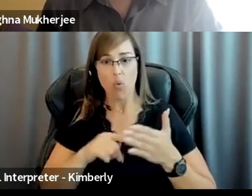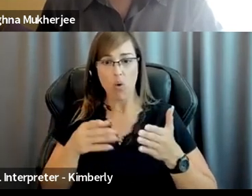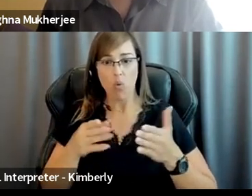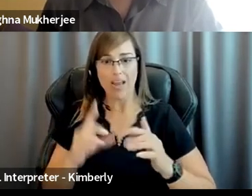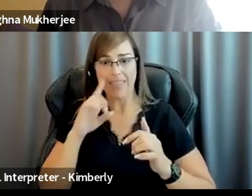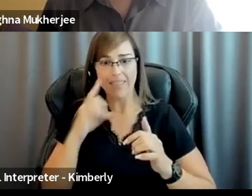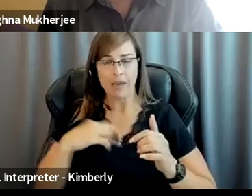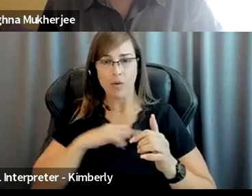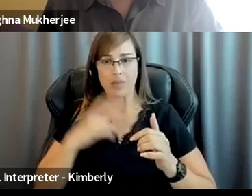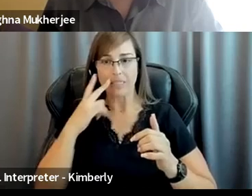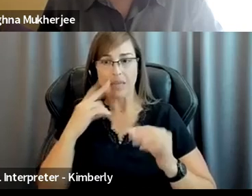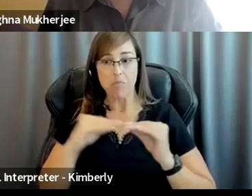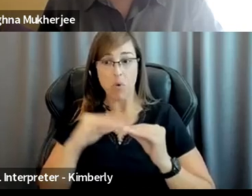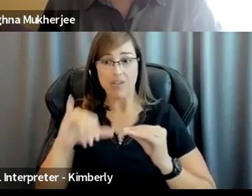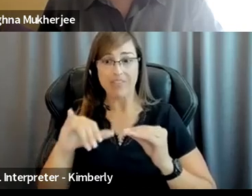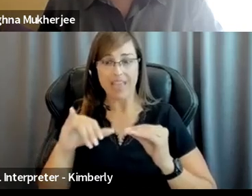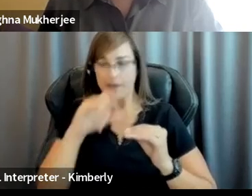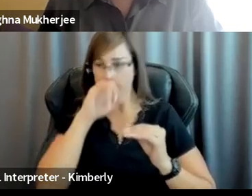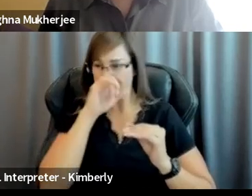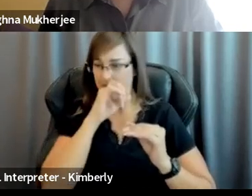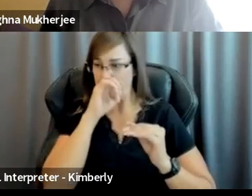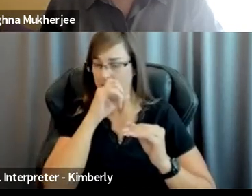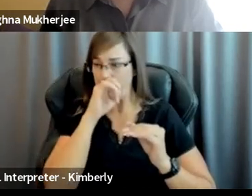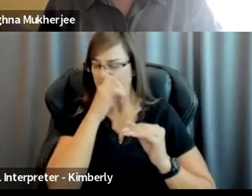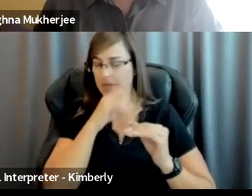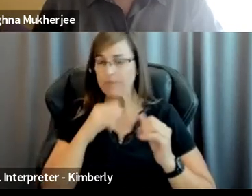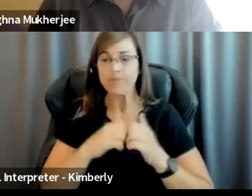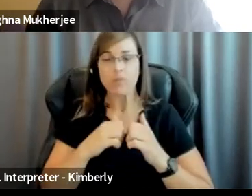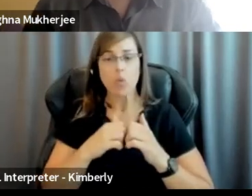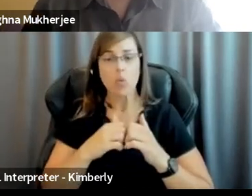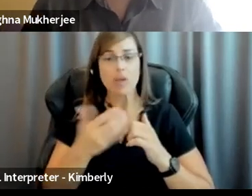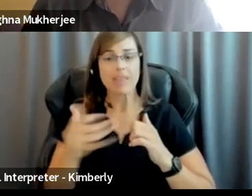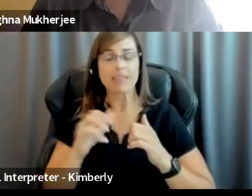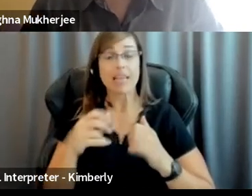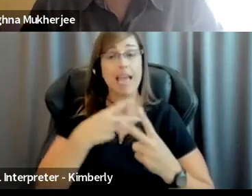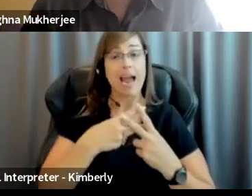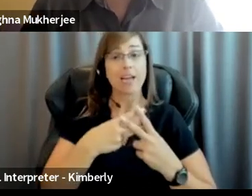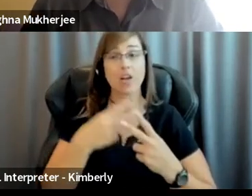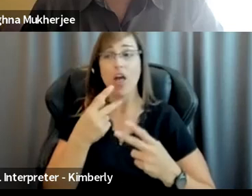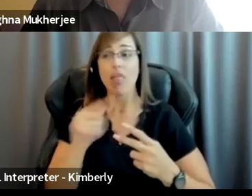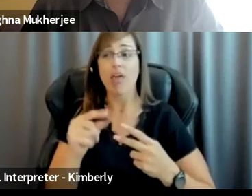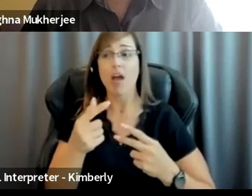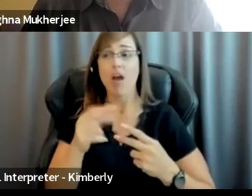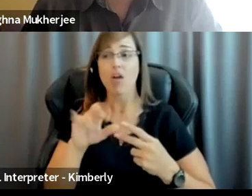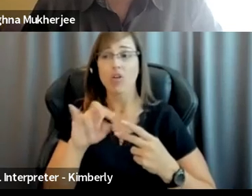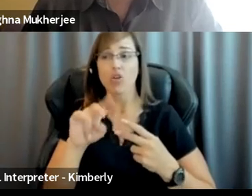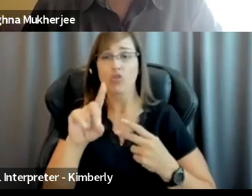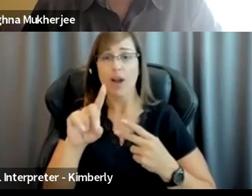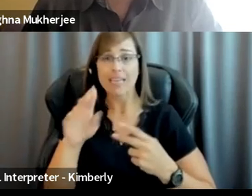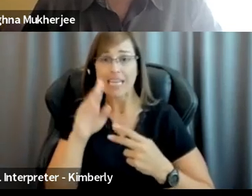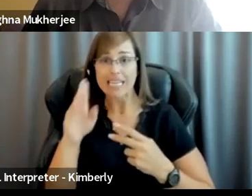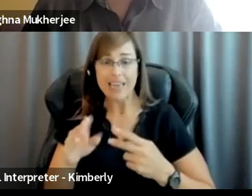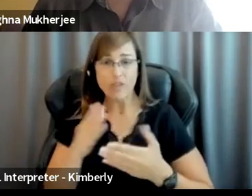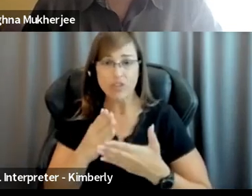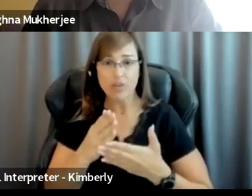think we see more of that these days with things like hashtag the grind never stops. And now there's all this panic about